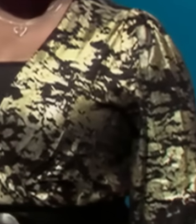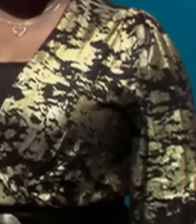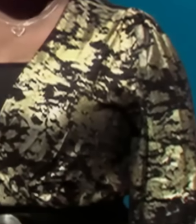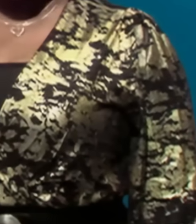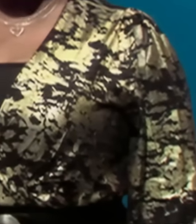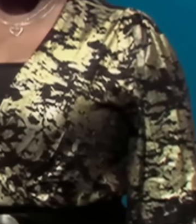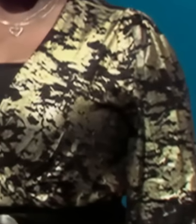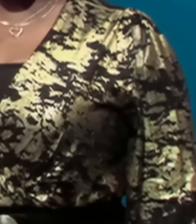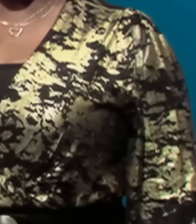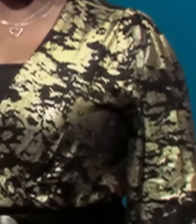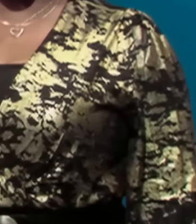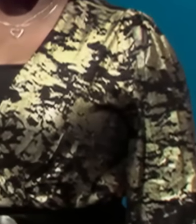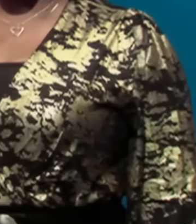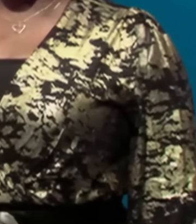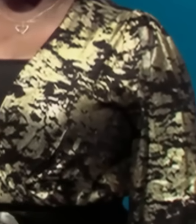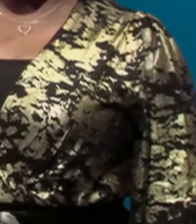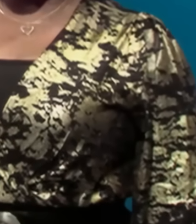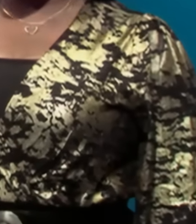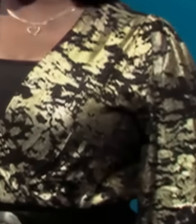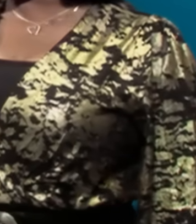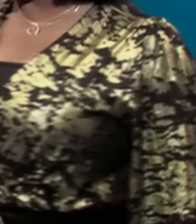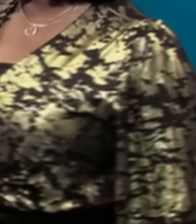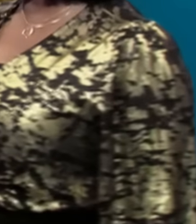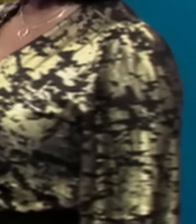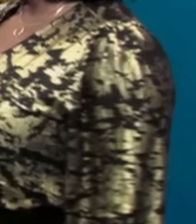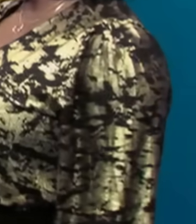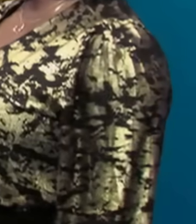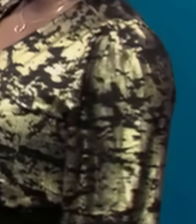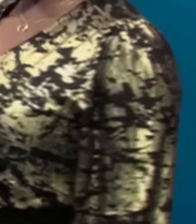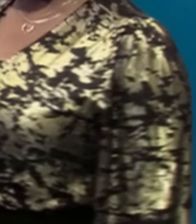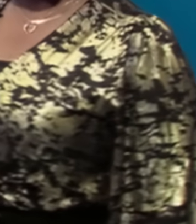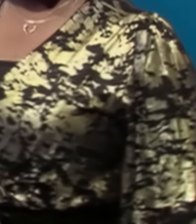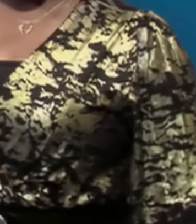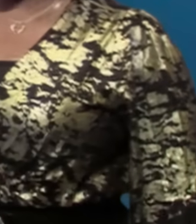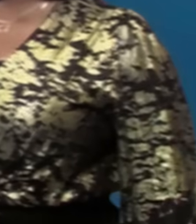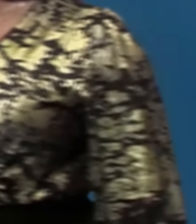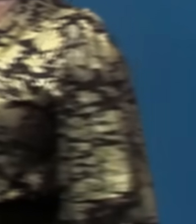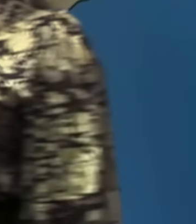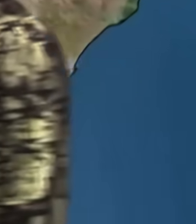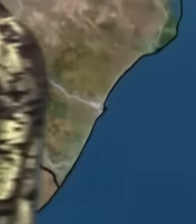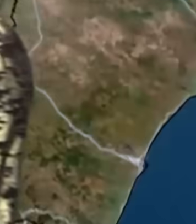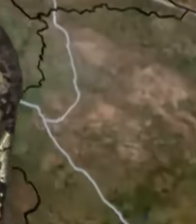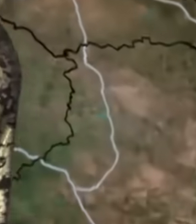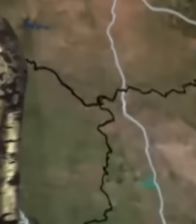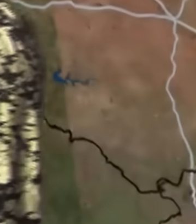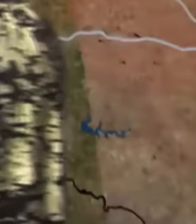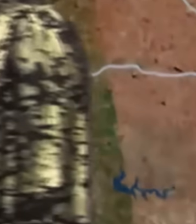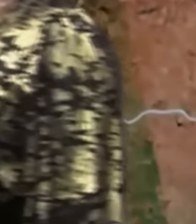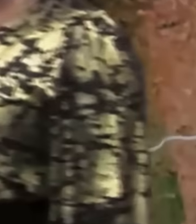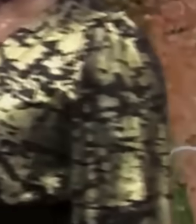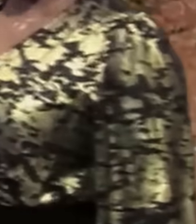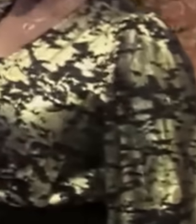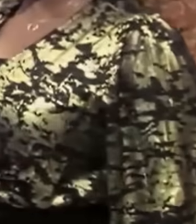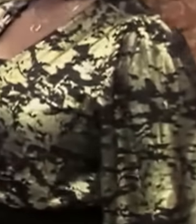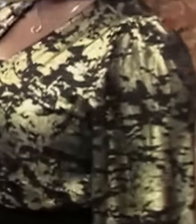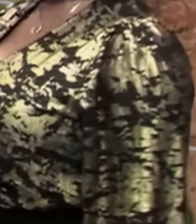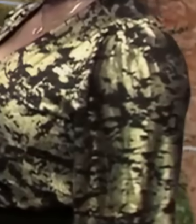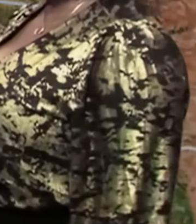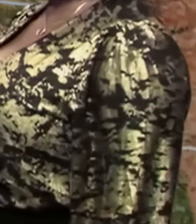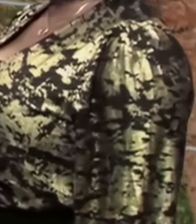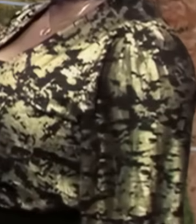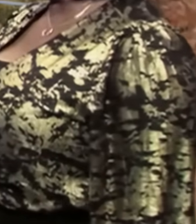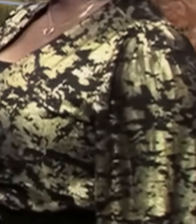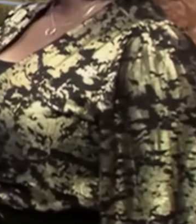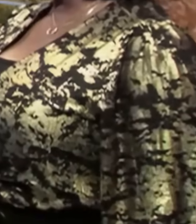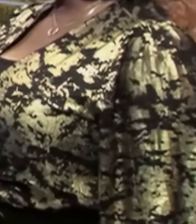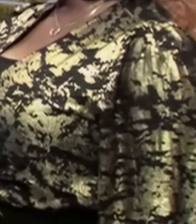ke re tlhokomeleng re se ke be ra hlola mello e sa nyakege re tšwela pele jalo le tšona go se la go sasa ga re lebelela jalo go la go sasa province ya